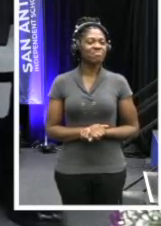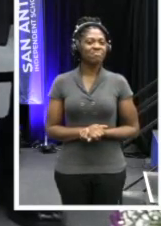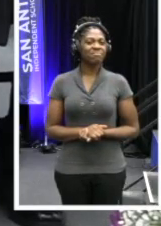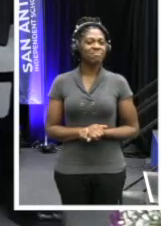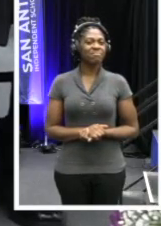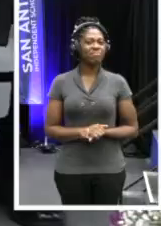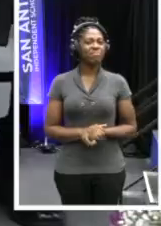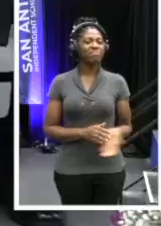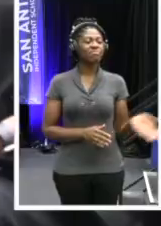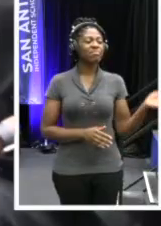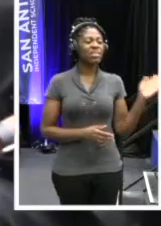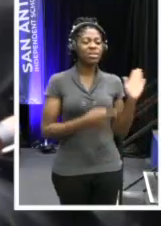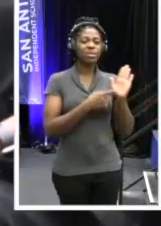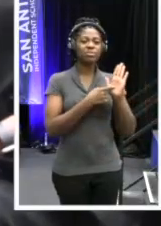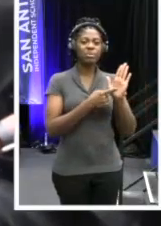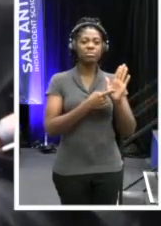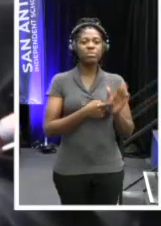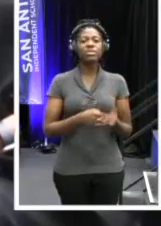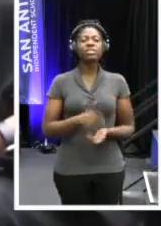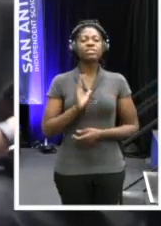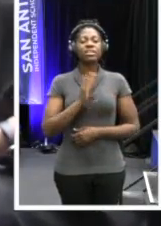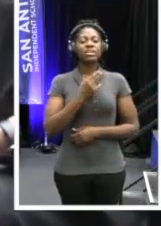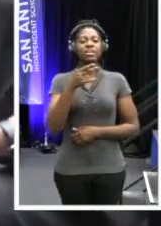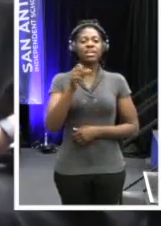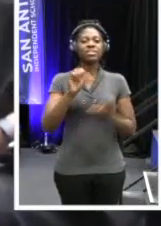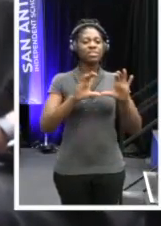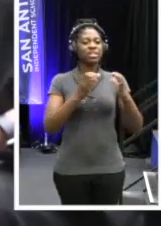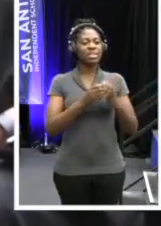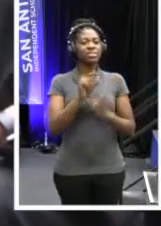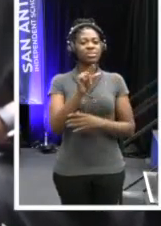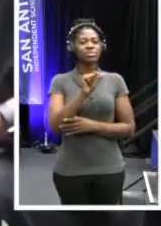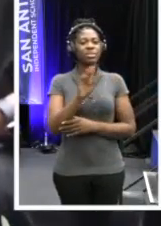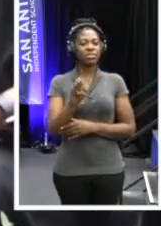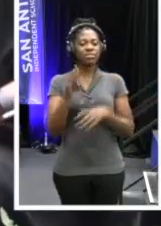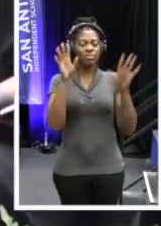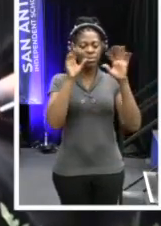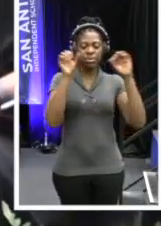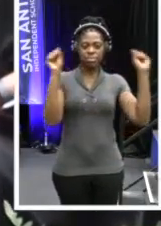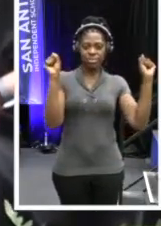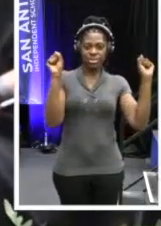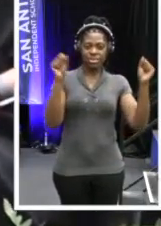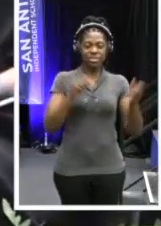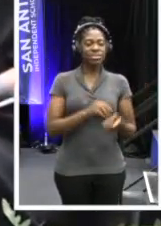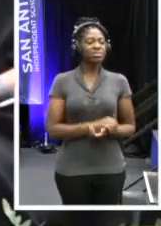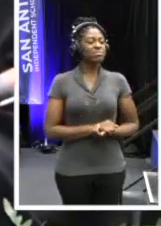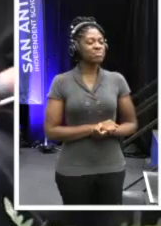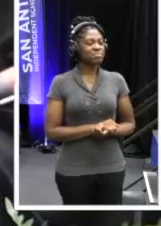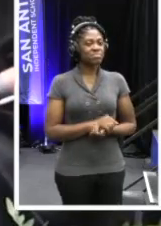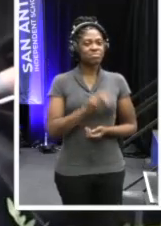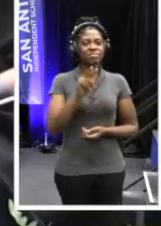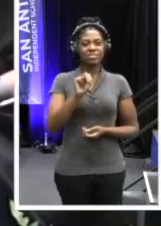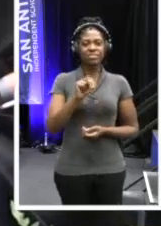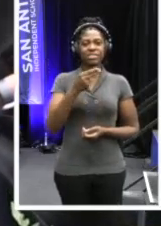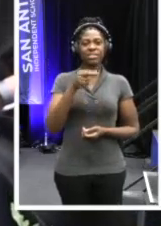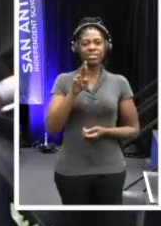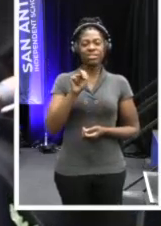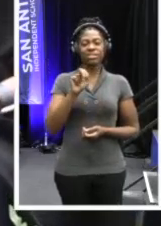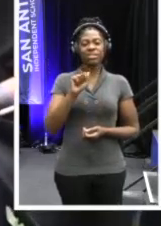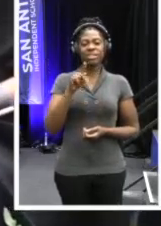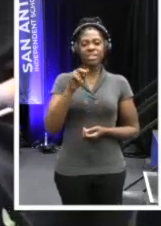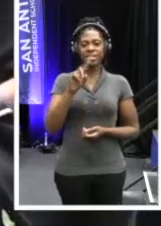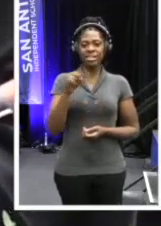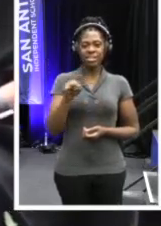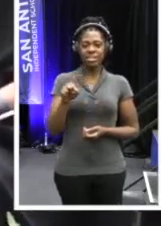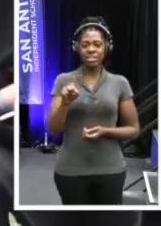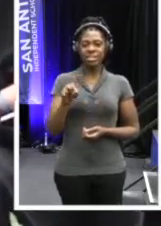On stage representing the Travis Early College High School Class of 2024 are senior class leaders, Van Hernandez, valedictorian.